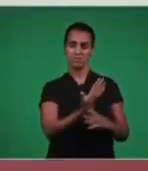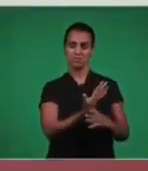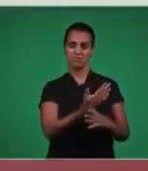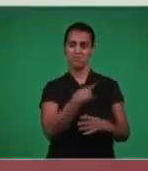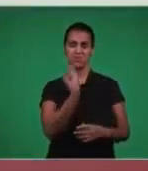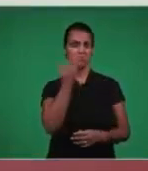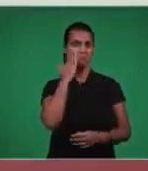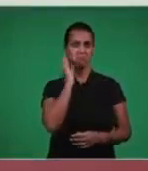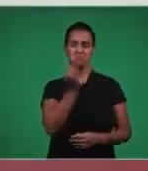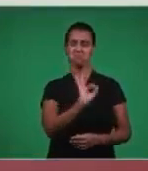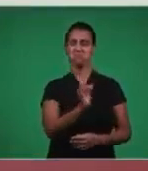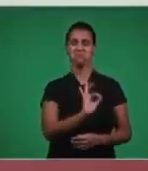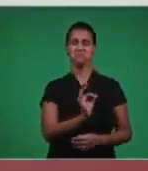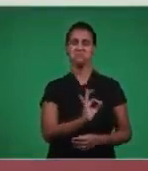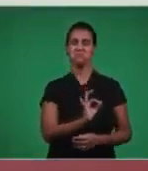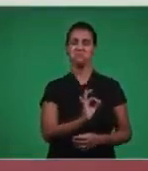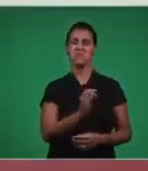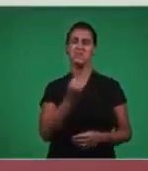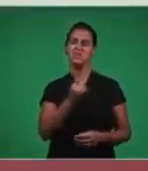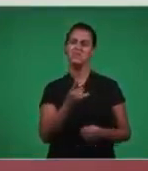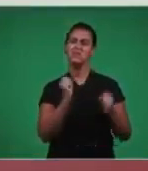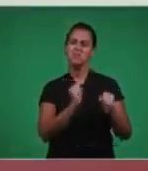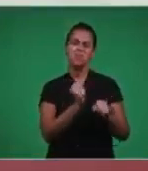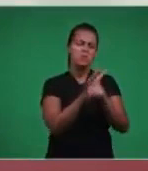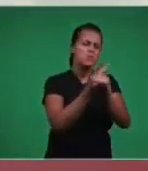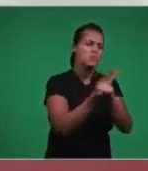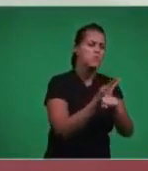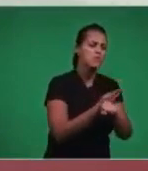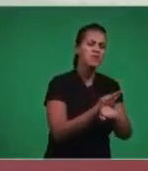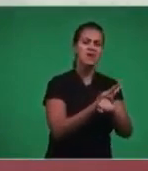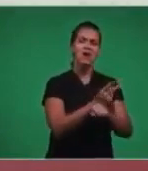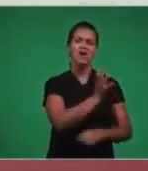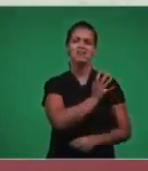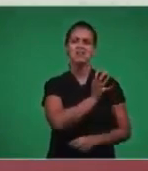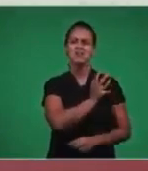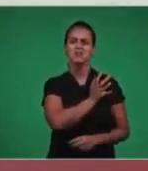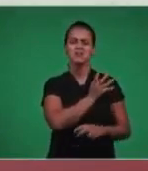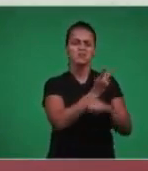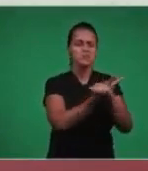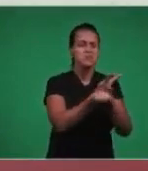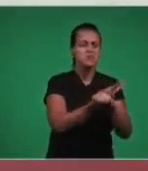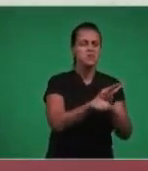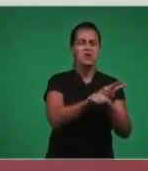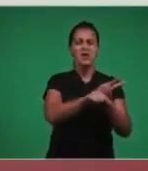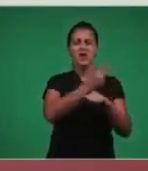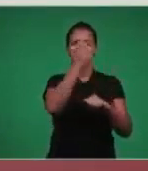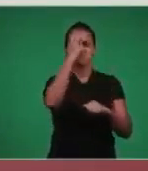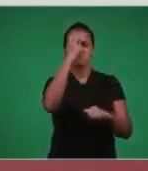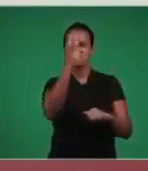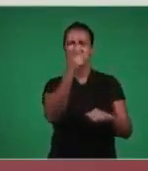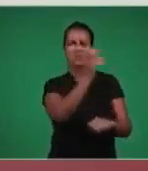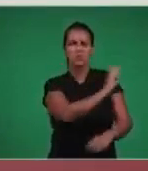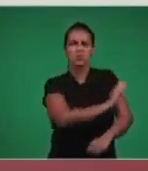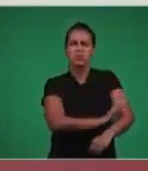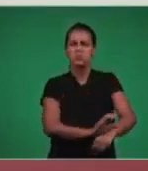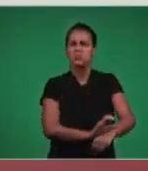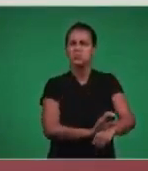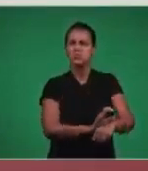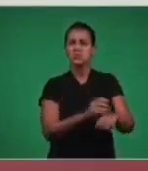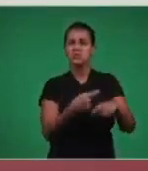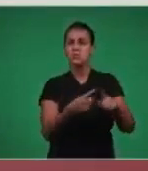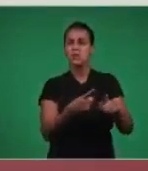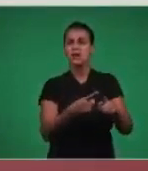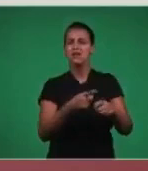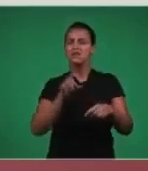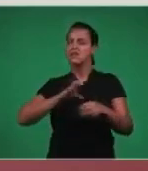creation. Man may seek whatever they want, riches, wisdom, knowledge. They do not transcend to eternity, because the fear